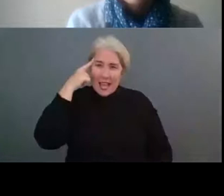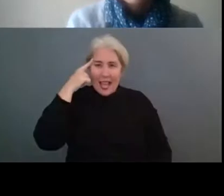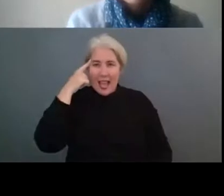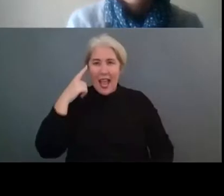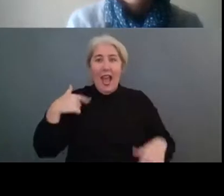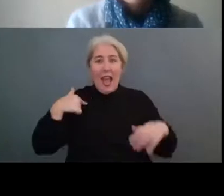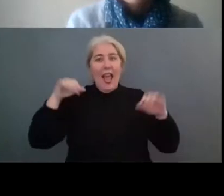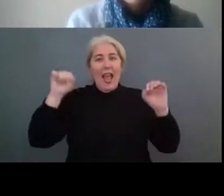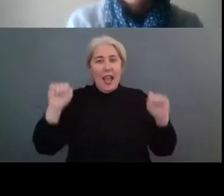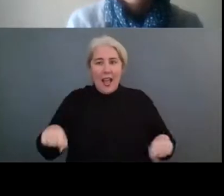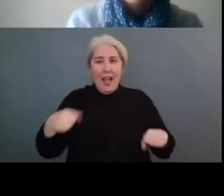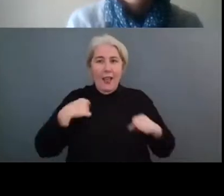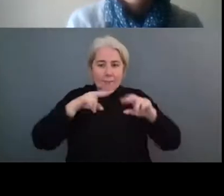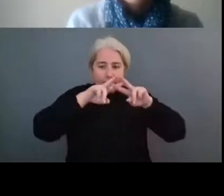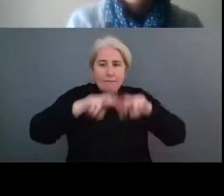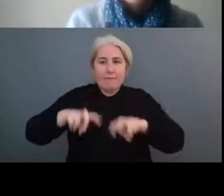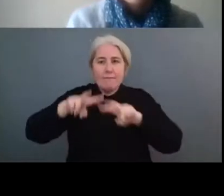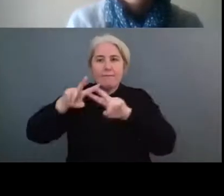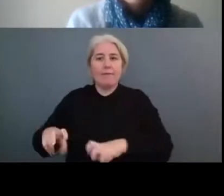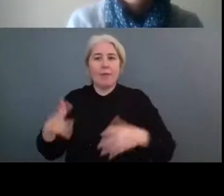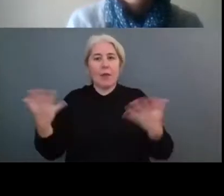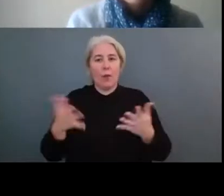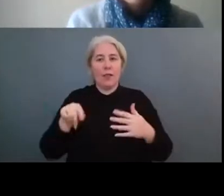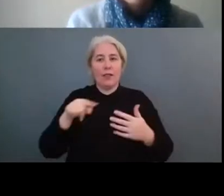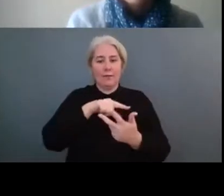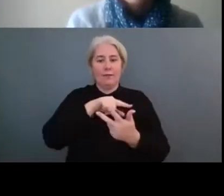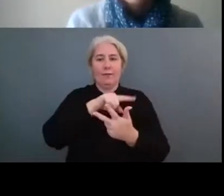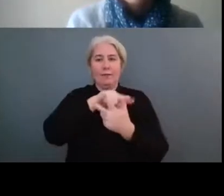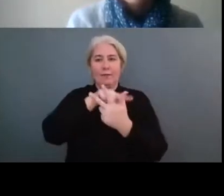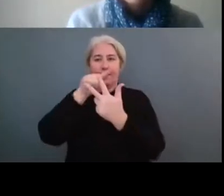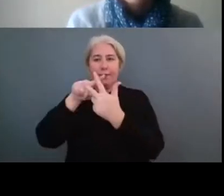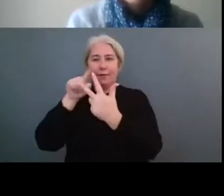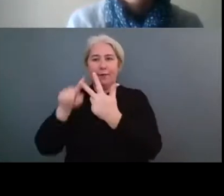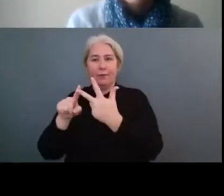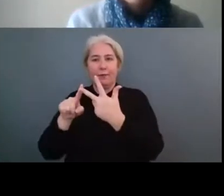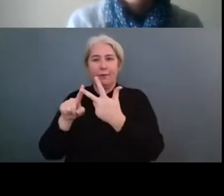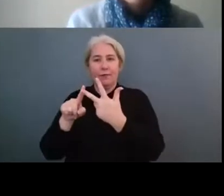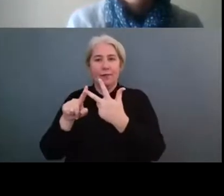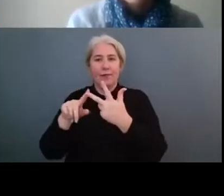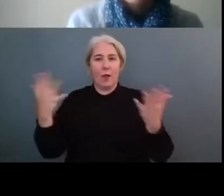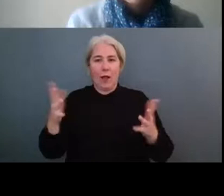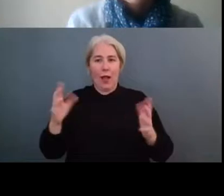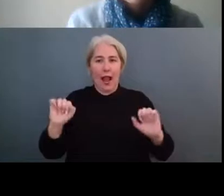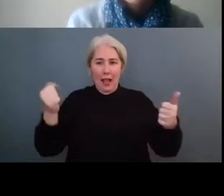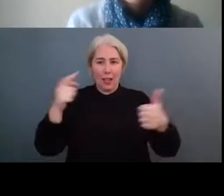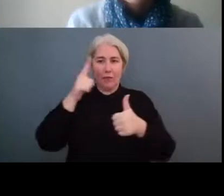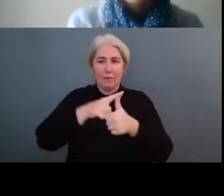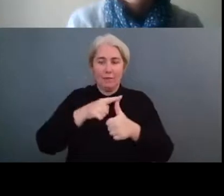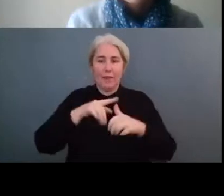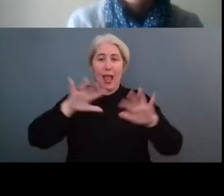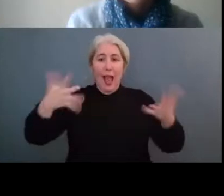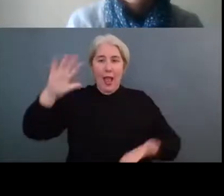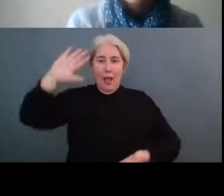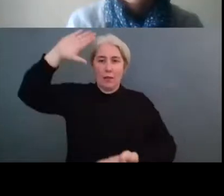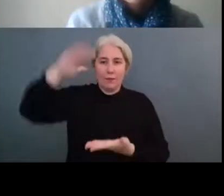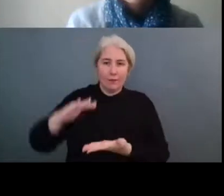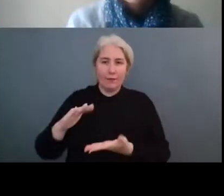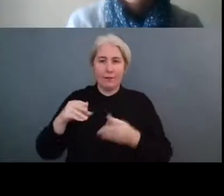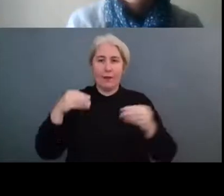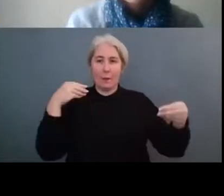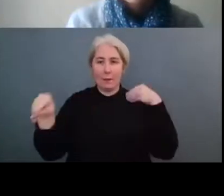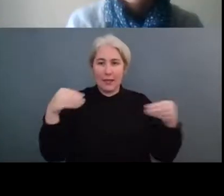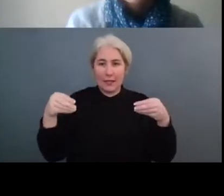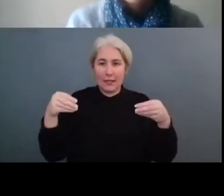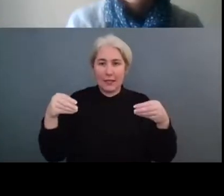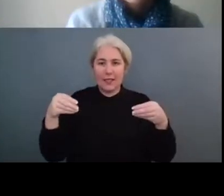three actions, the main actions, as the different collections of plastic and the reuse of plastic, just